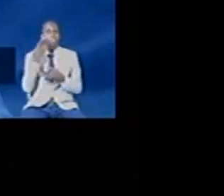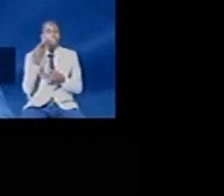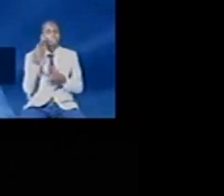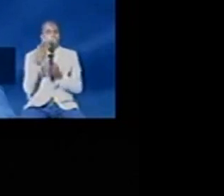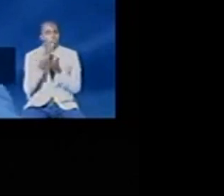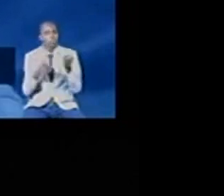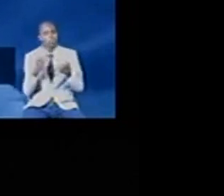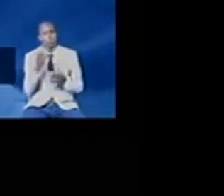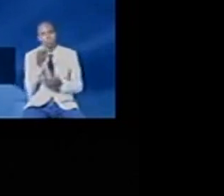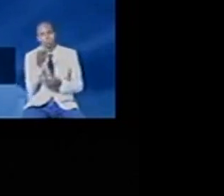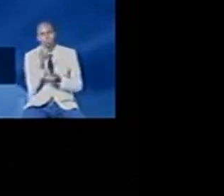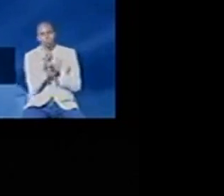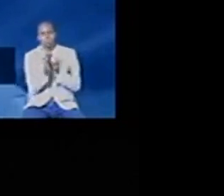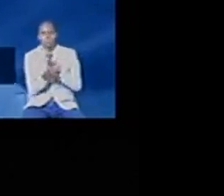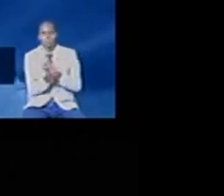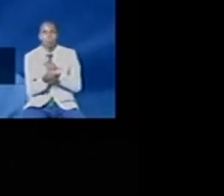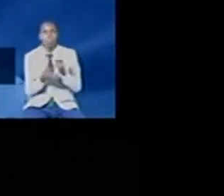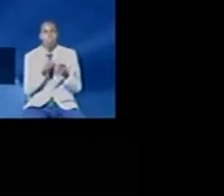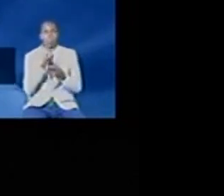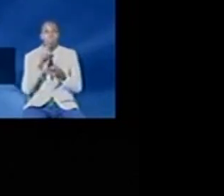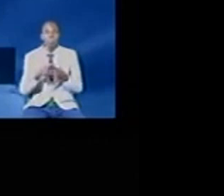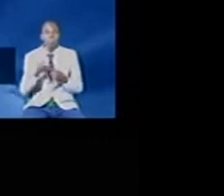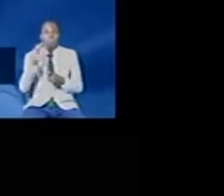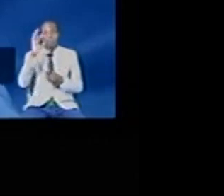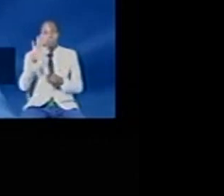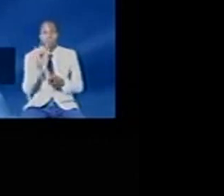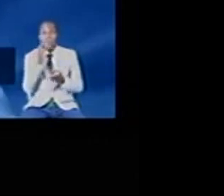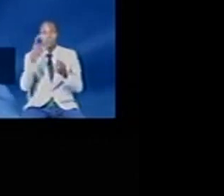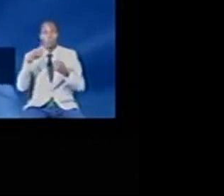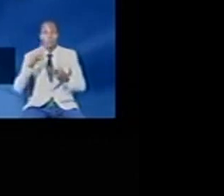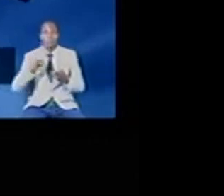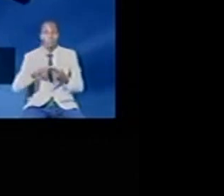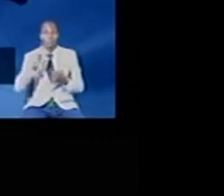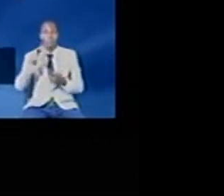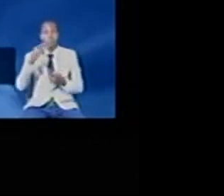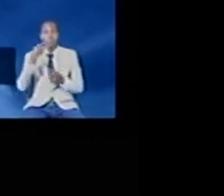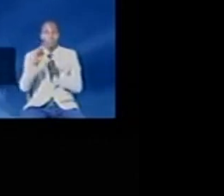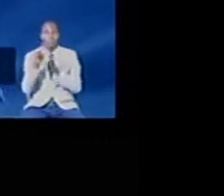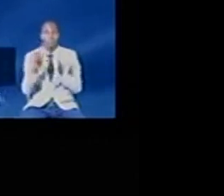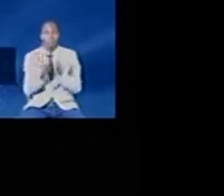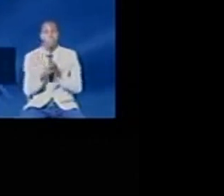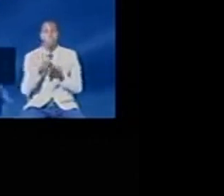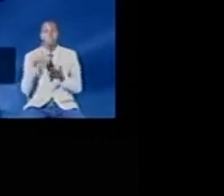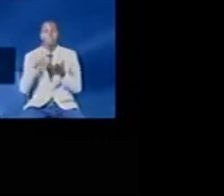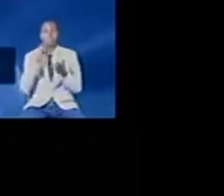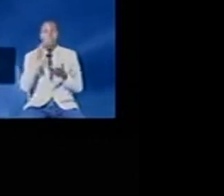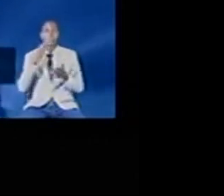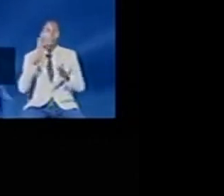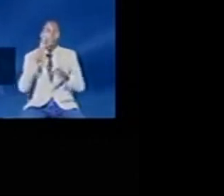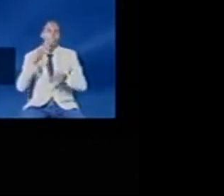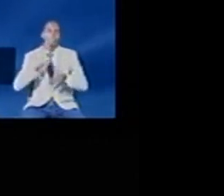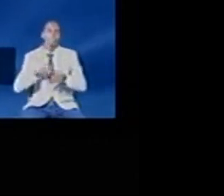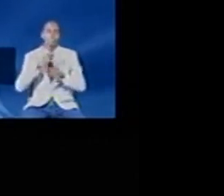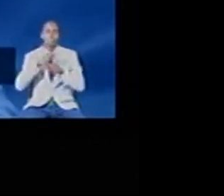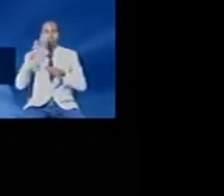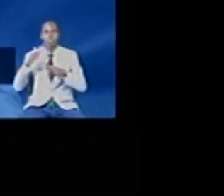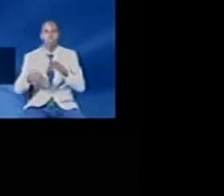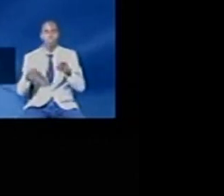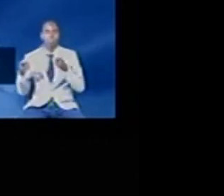they said, Pastor was coming to Ogun State, I said, this is my time, complete dominion, that I will be free. Yesterday, when Pastor came to the